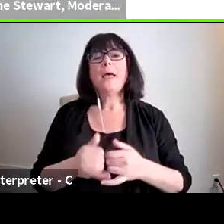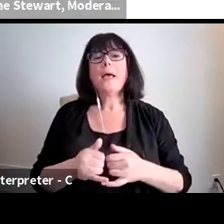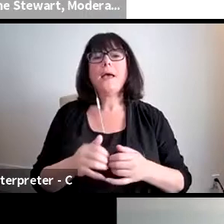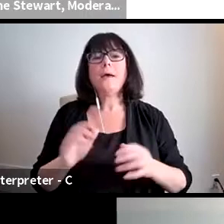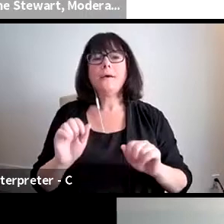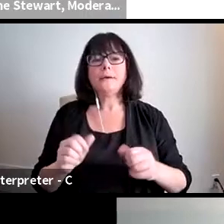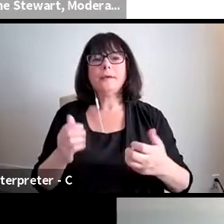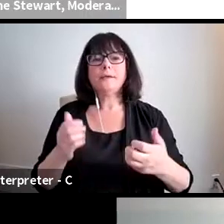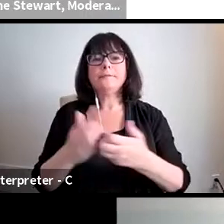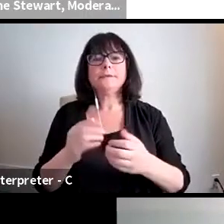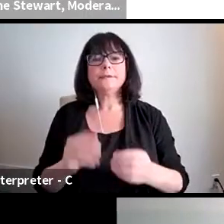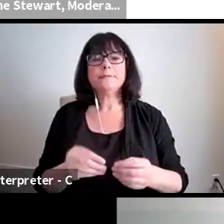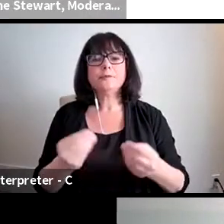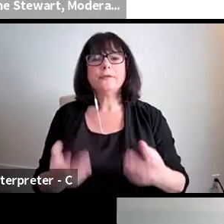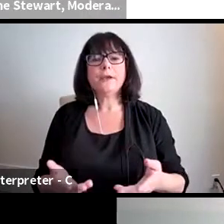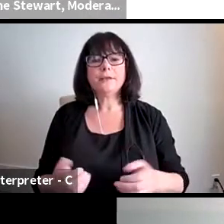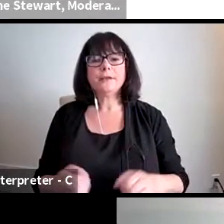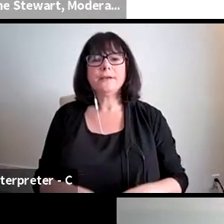Go ahead, Lucy.